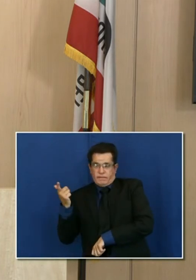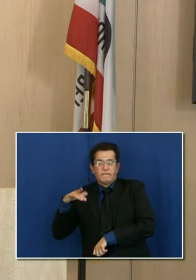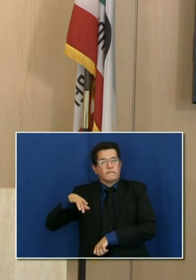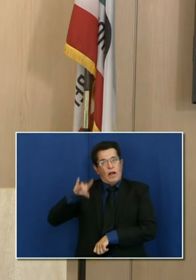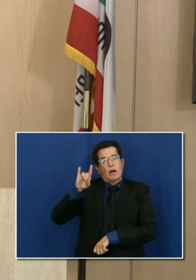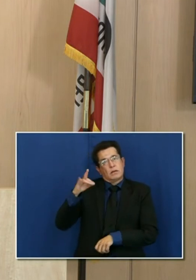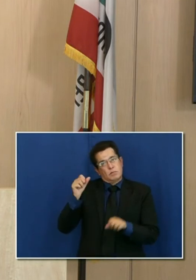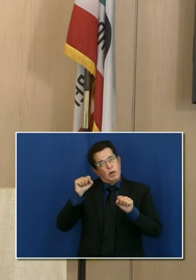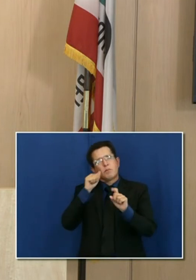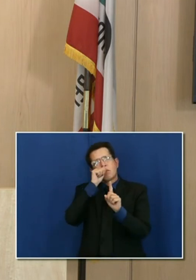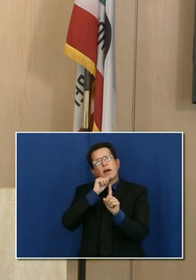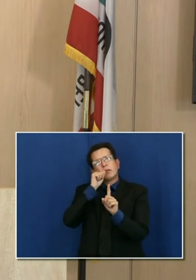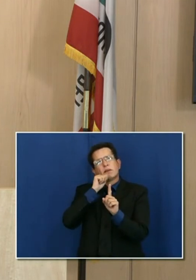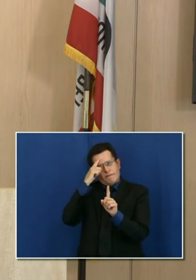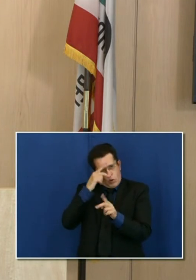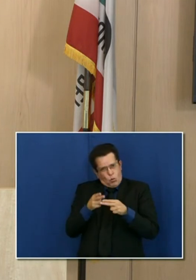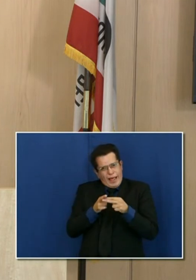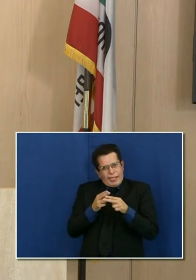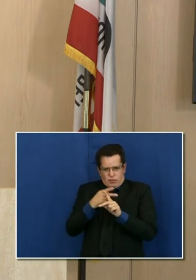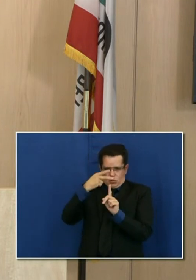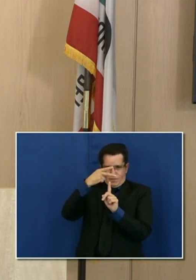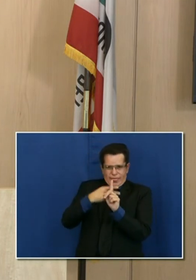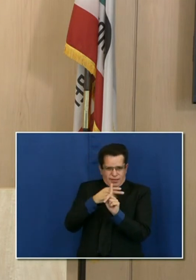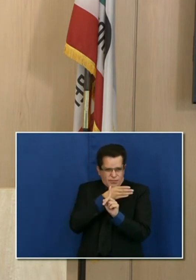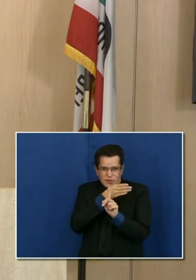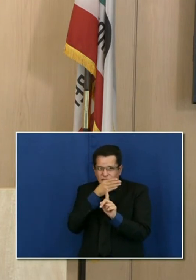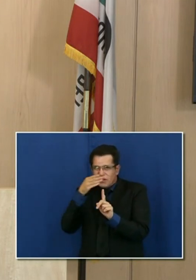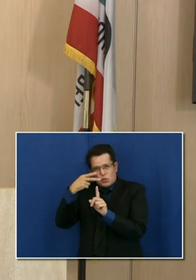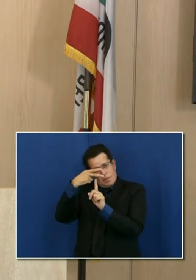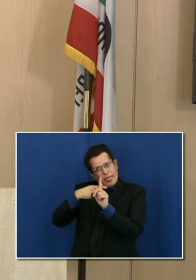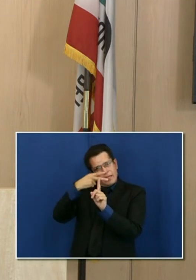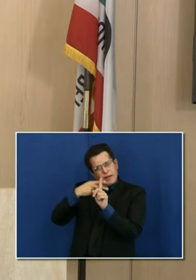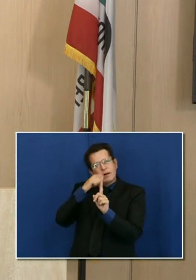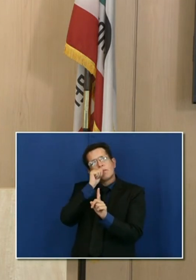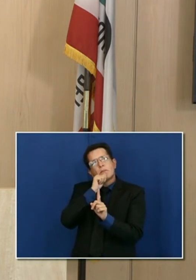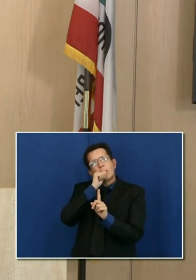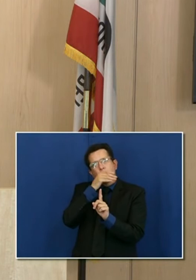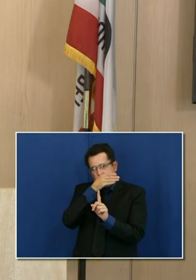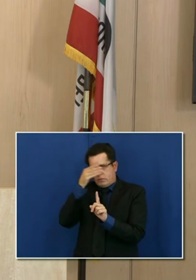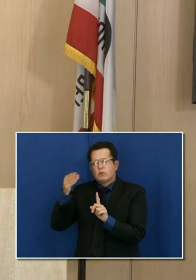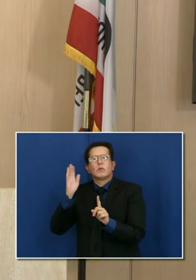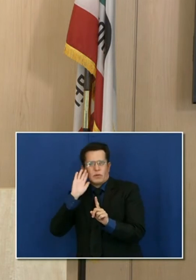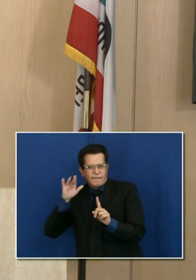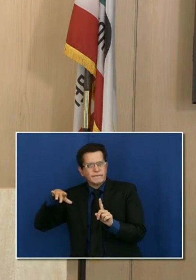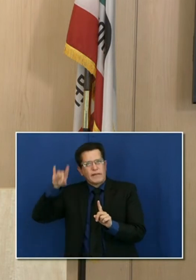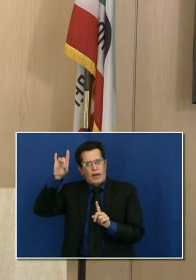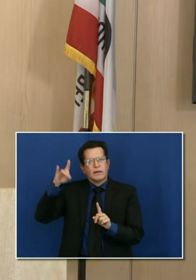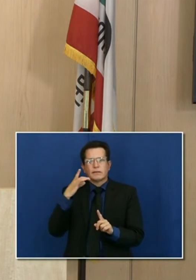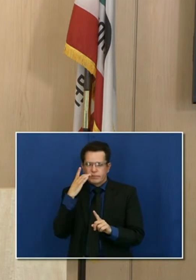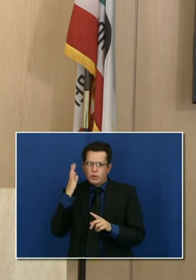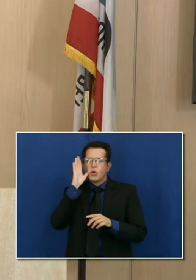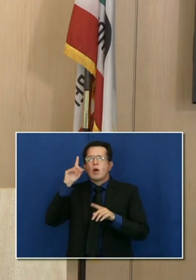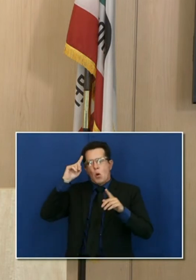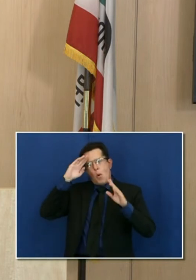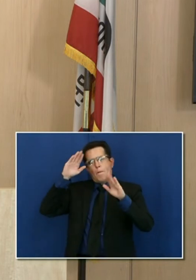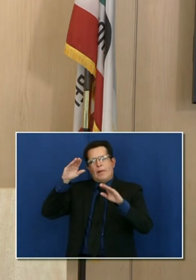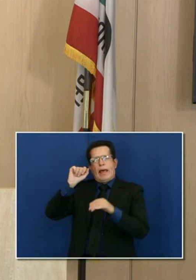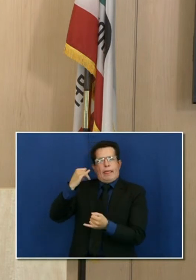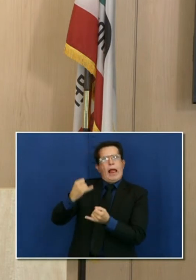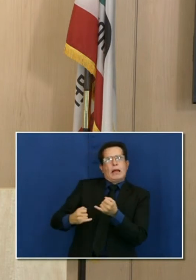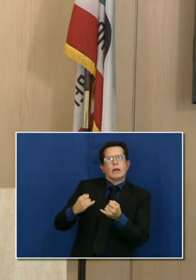hold on for the next 2 months, we will definitely see light at the end of the